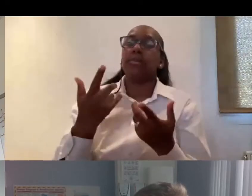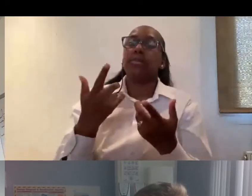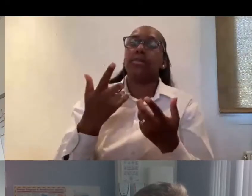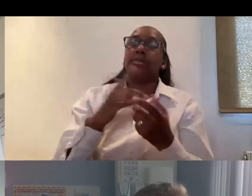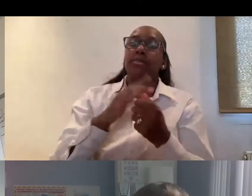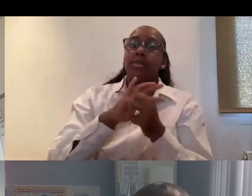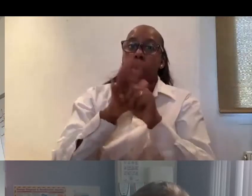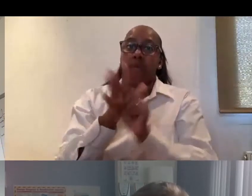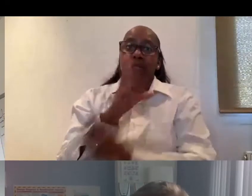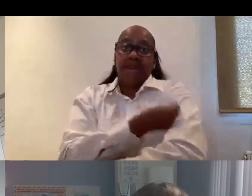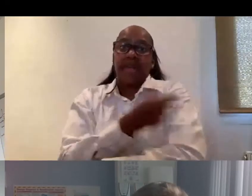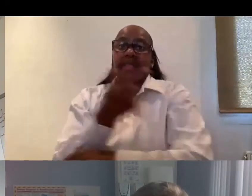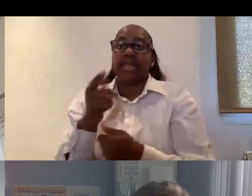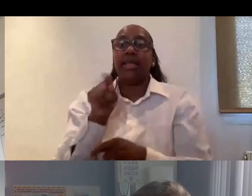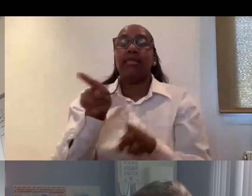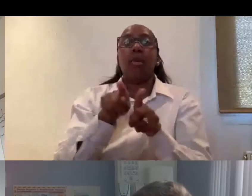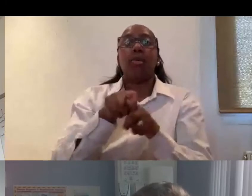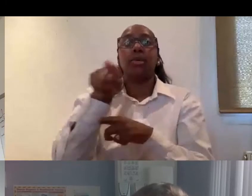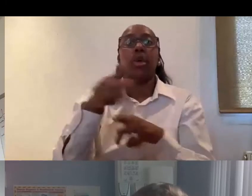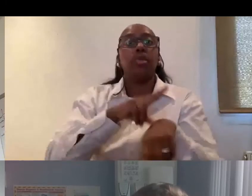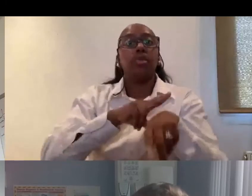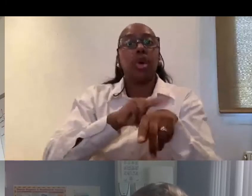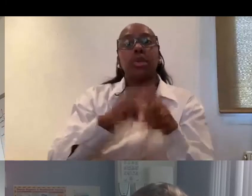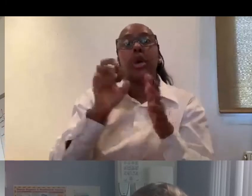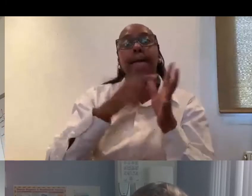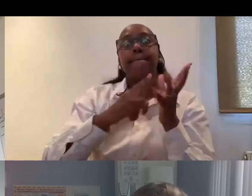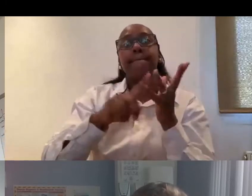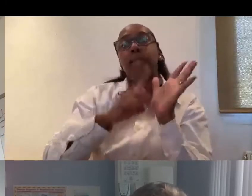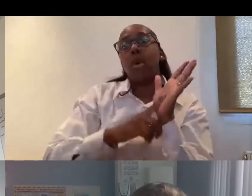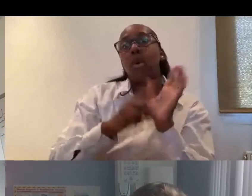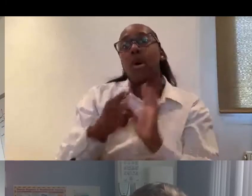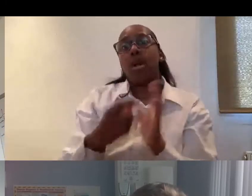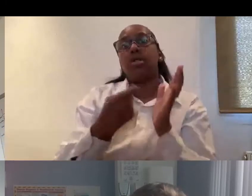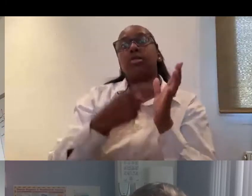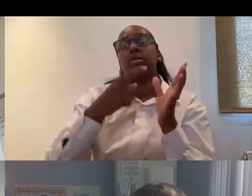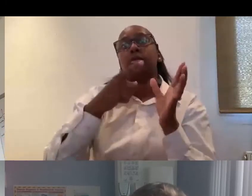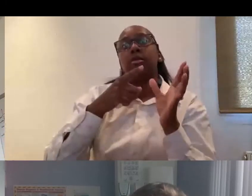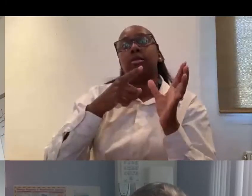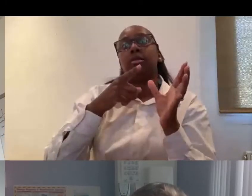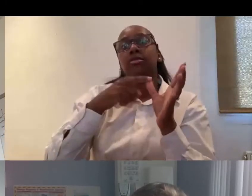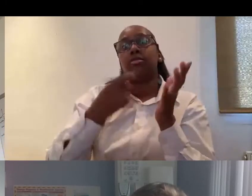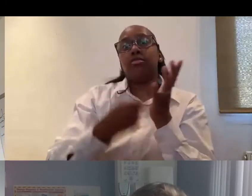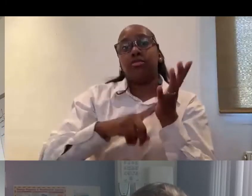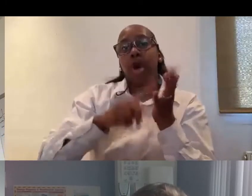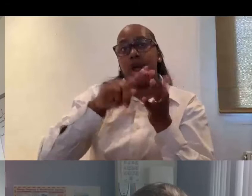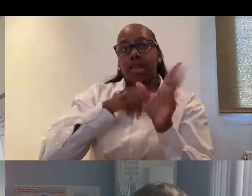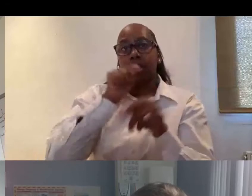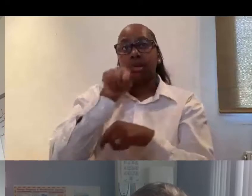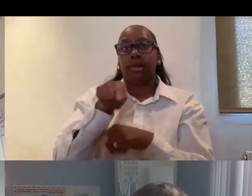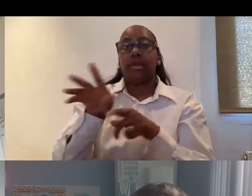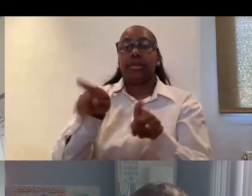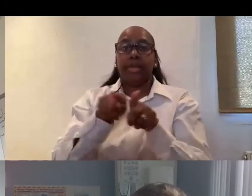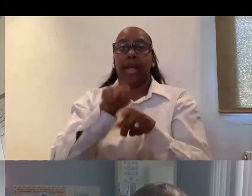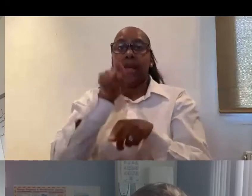Riley, and we have Deborah joining us doing BSL translation. Thank you, Deborah, for joining as well.